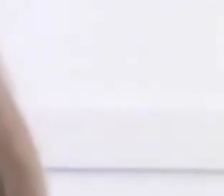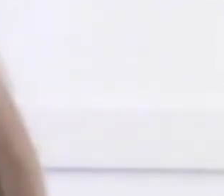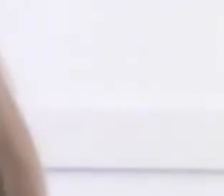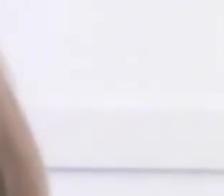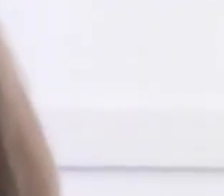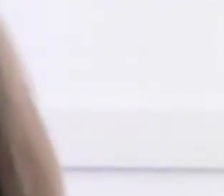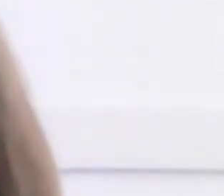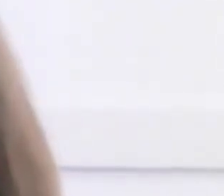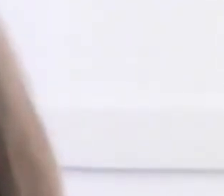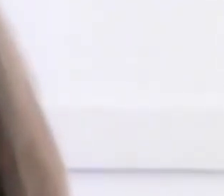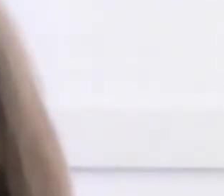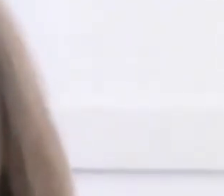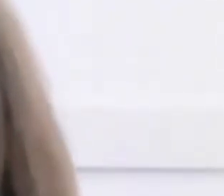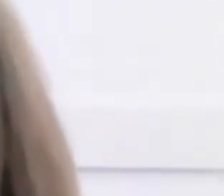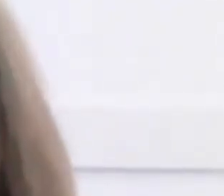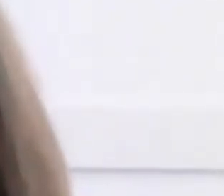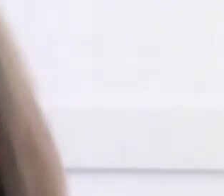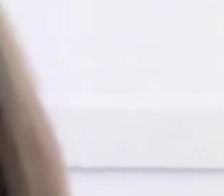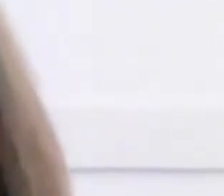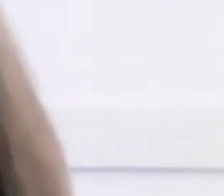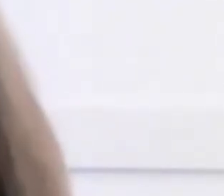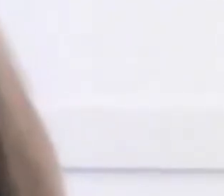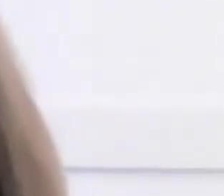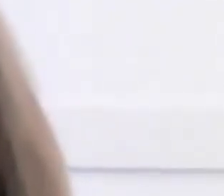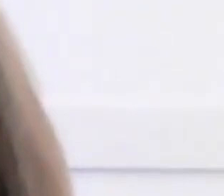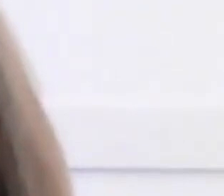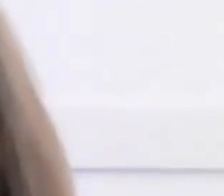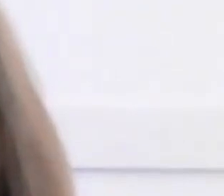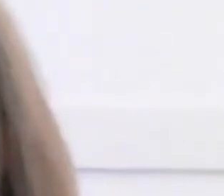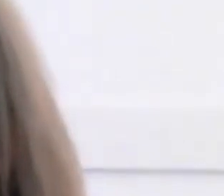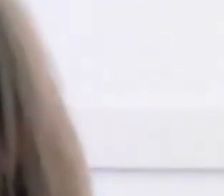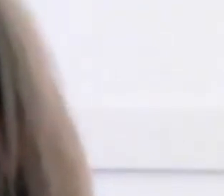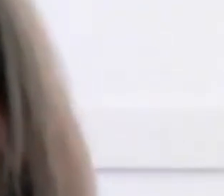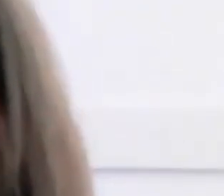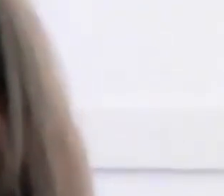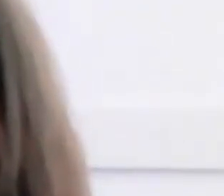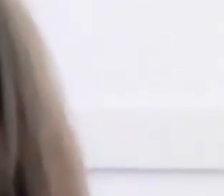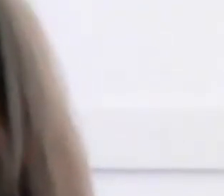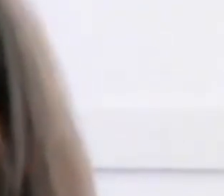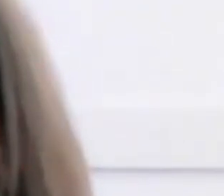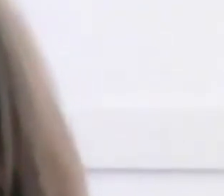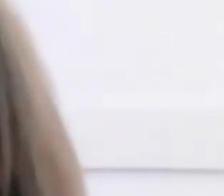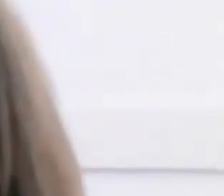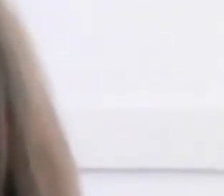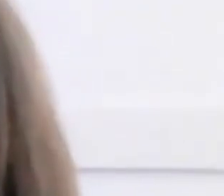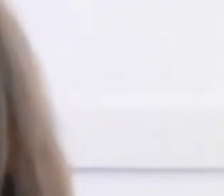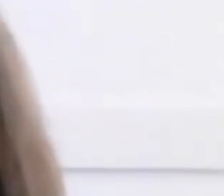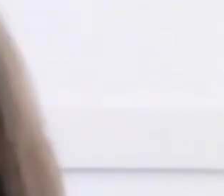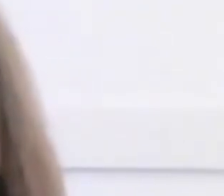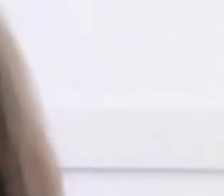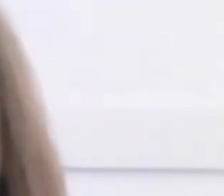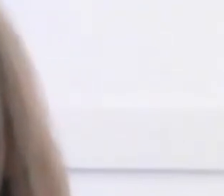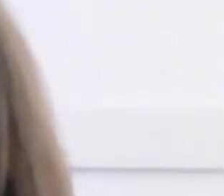adding people to our conversations and hearing their truths, that we will eventually see how